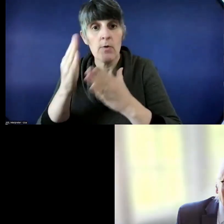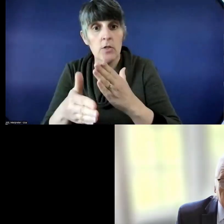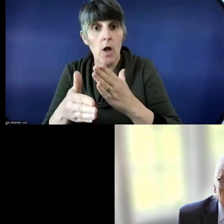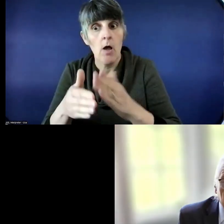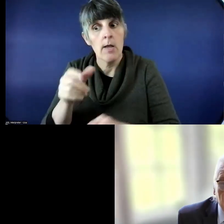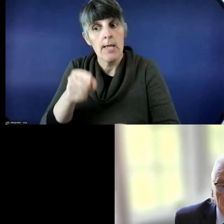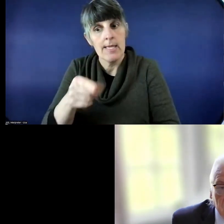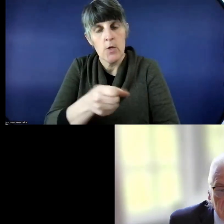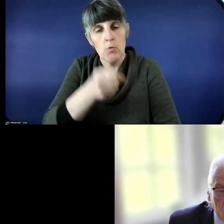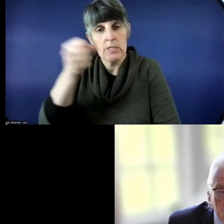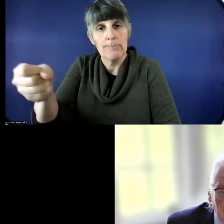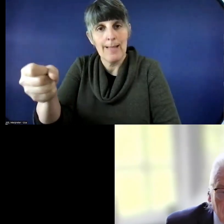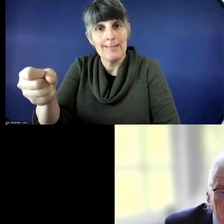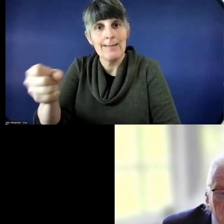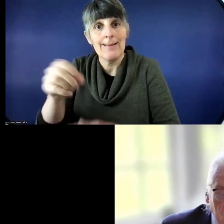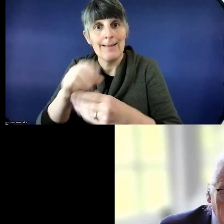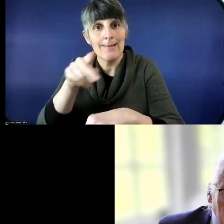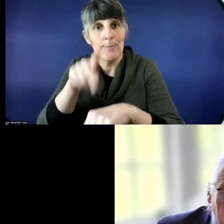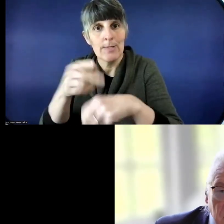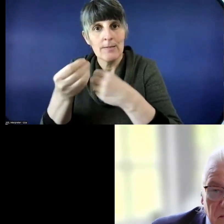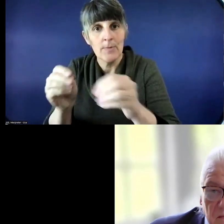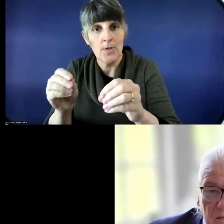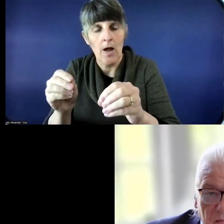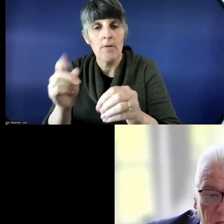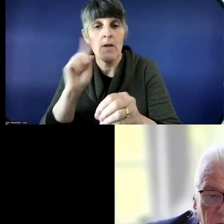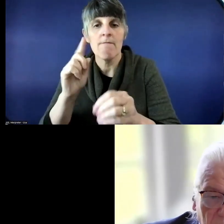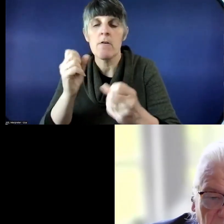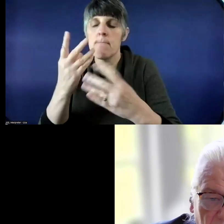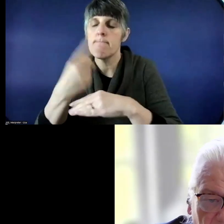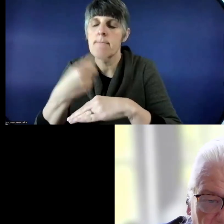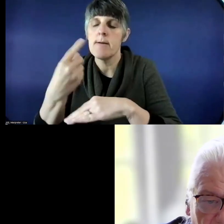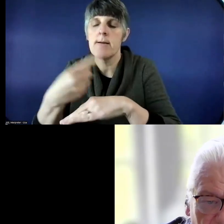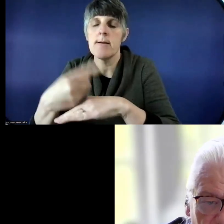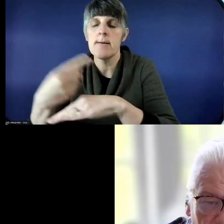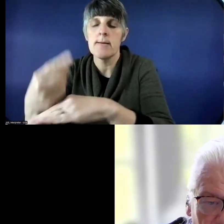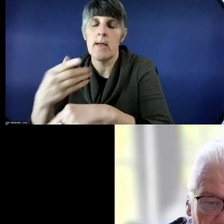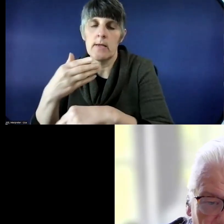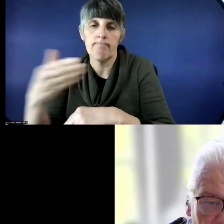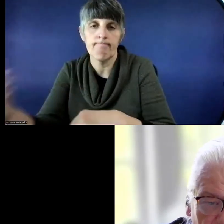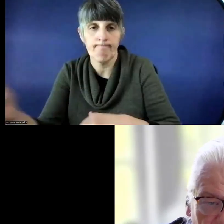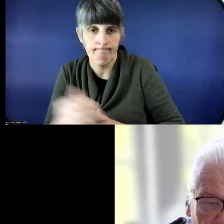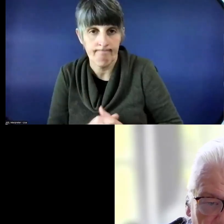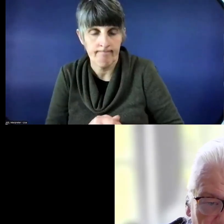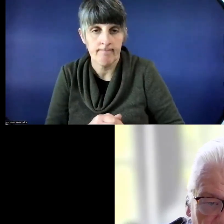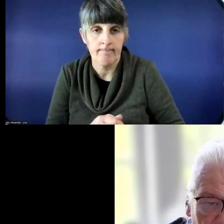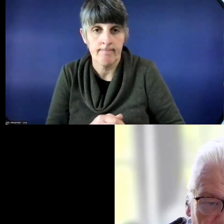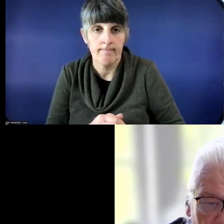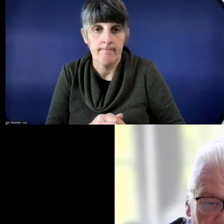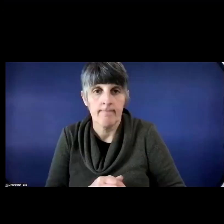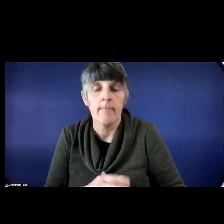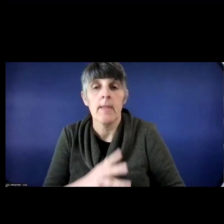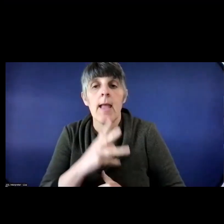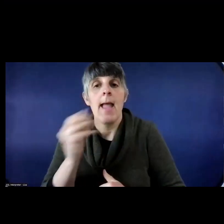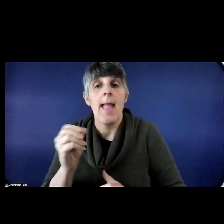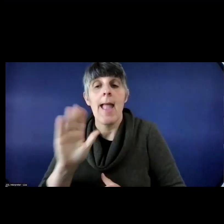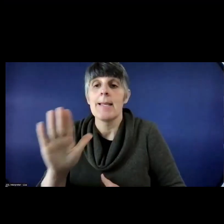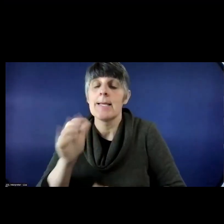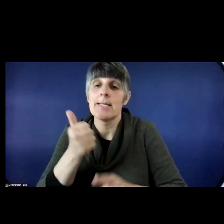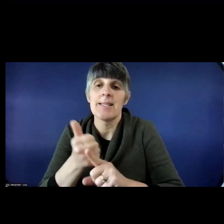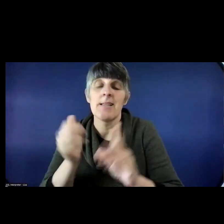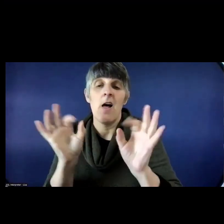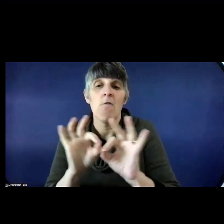was placed in the principal's office for days and days on end. And his